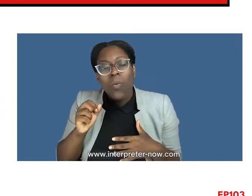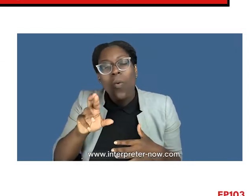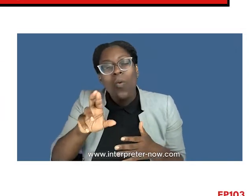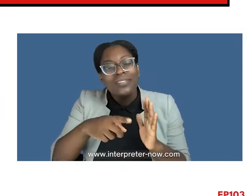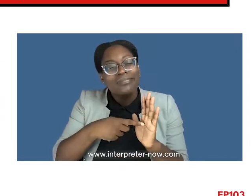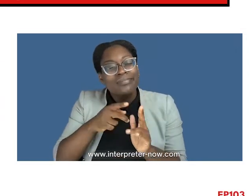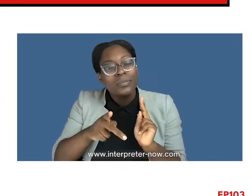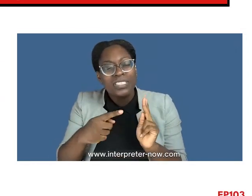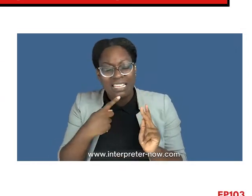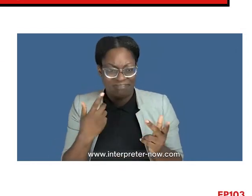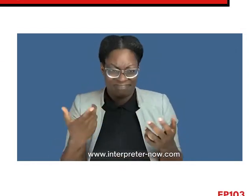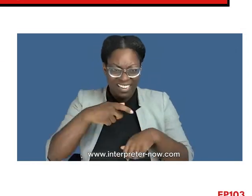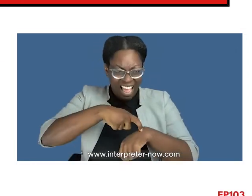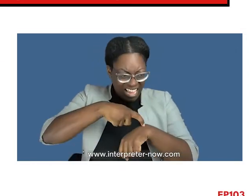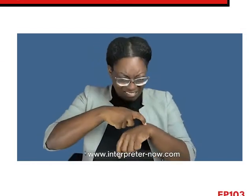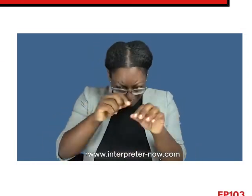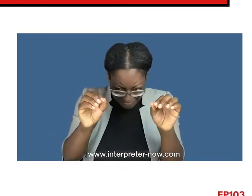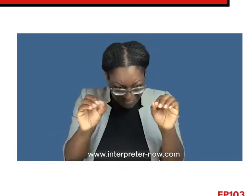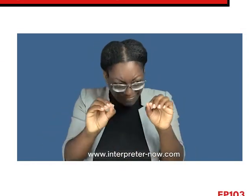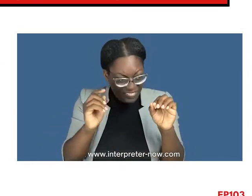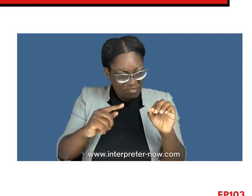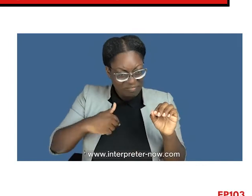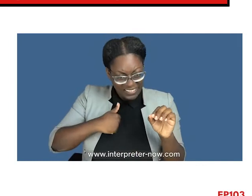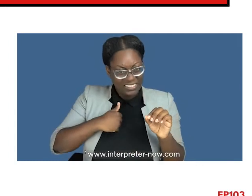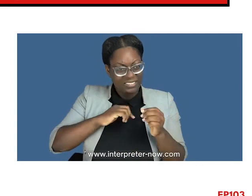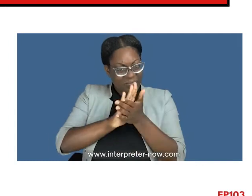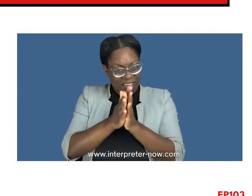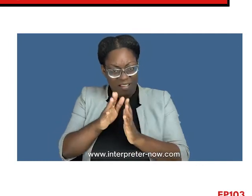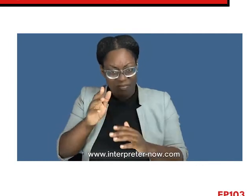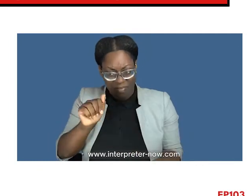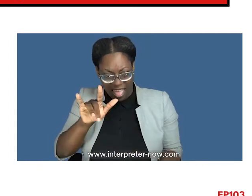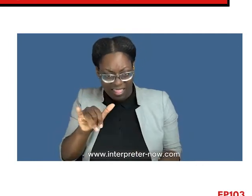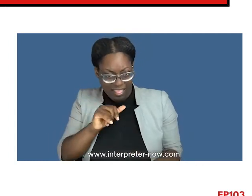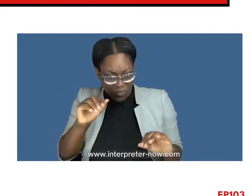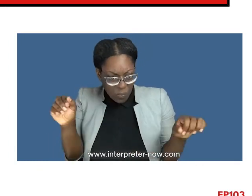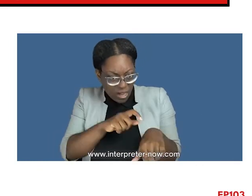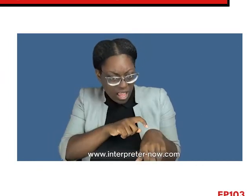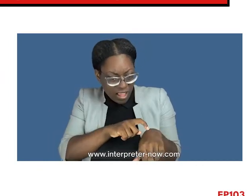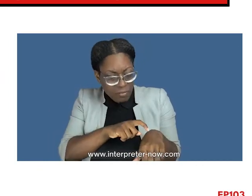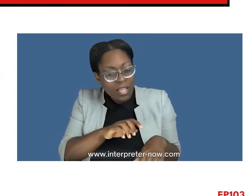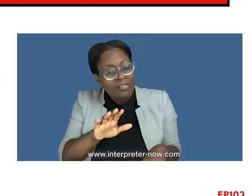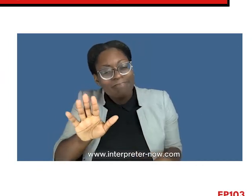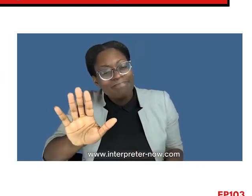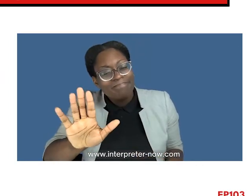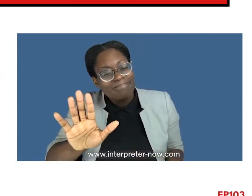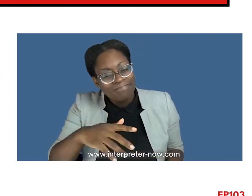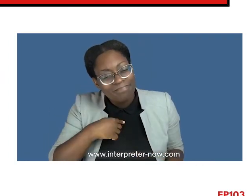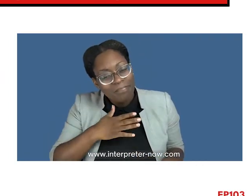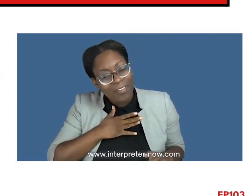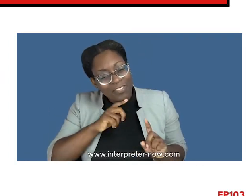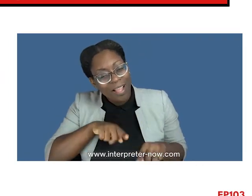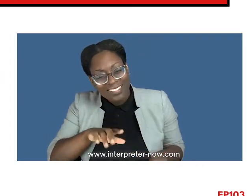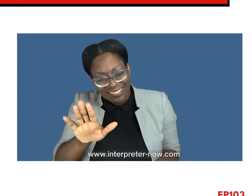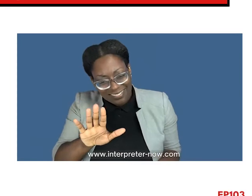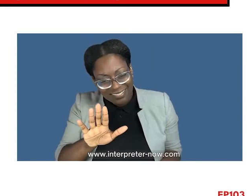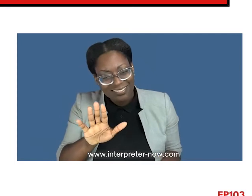maybe even just sometimes people say they don't have time to be an ally, right? Go past that, make